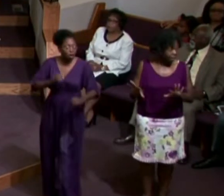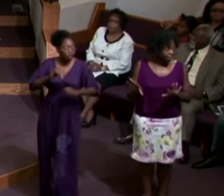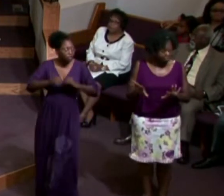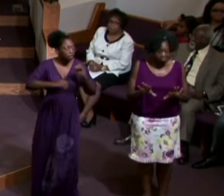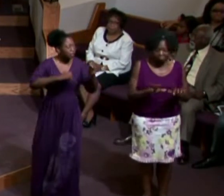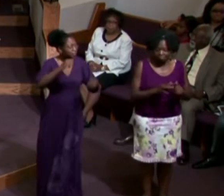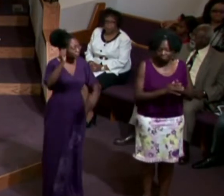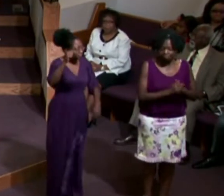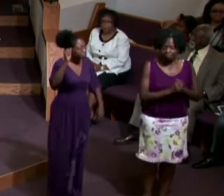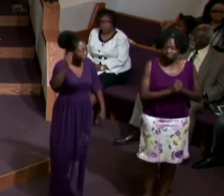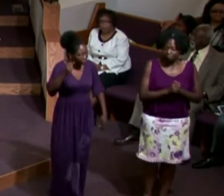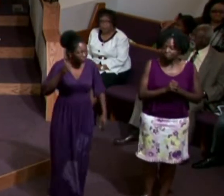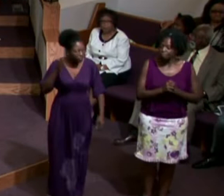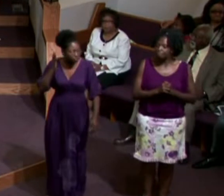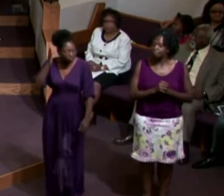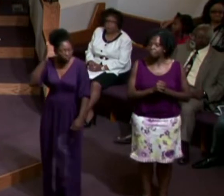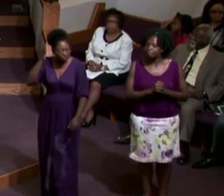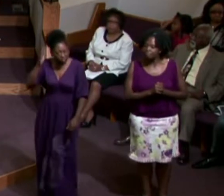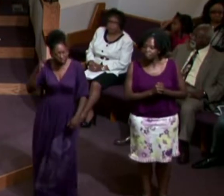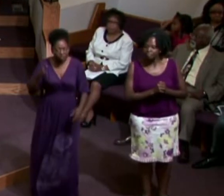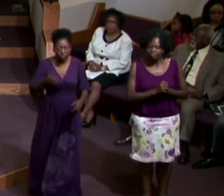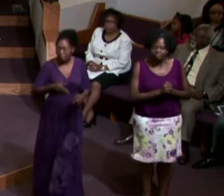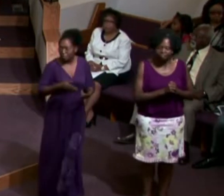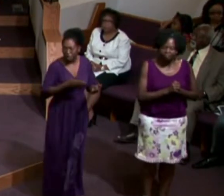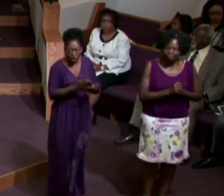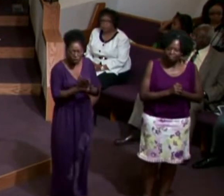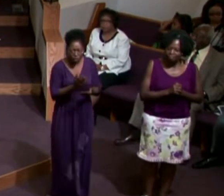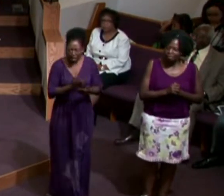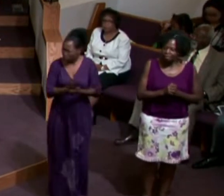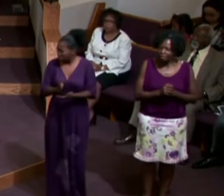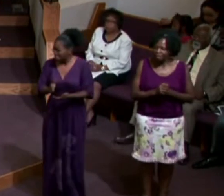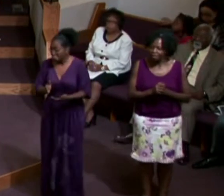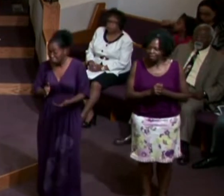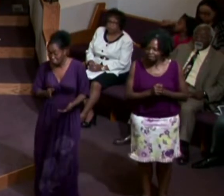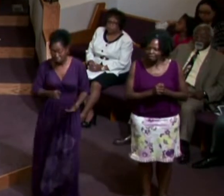What I shall be, I already am.